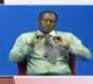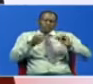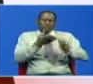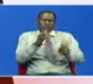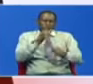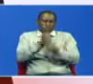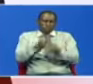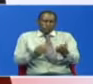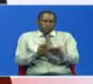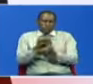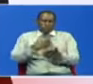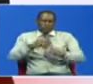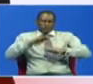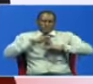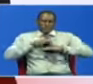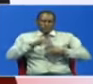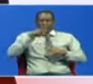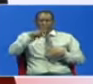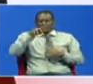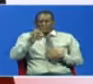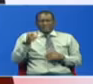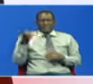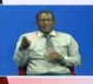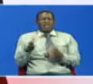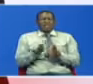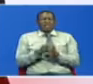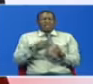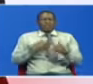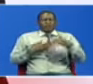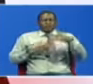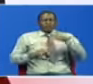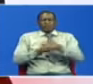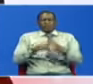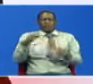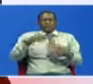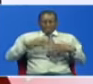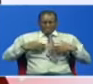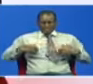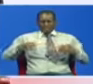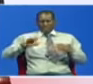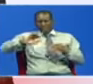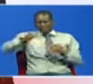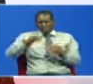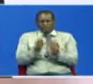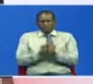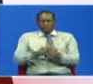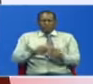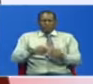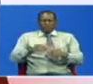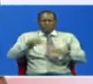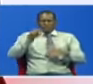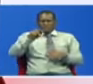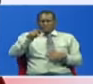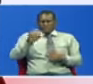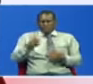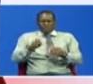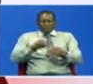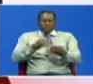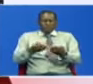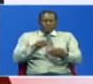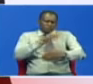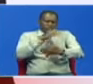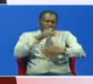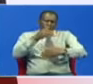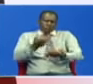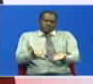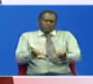we have enough protective gear. We have supported Garissa County with enough protective gear, capacity building, and of course,